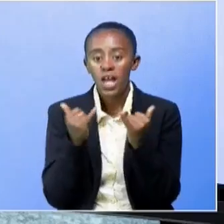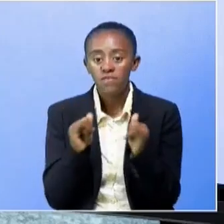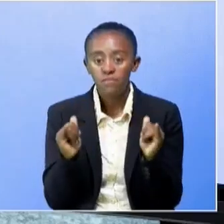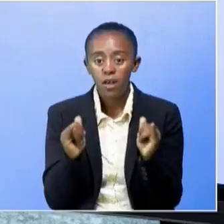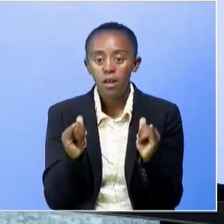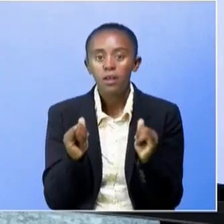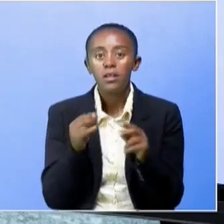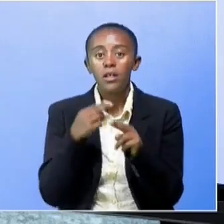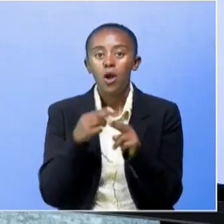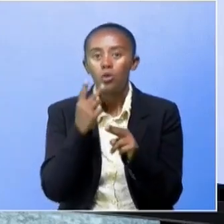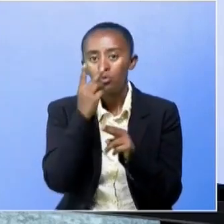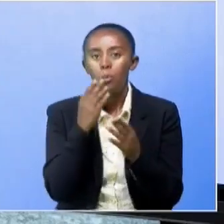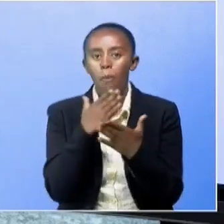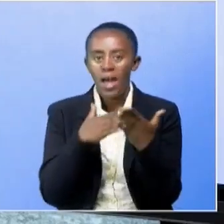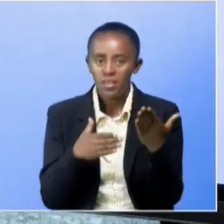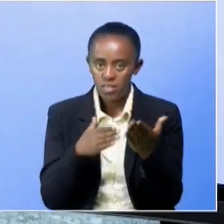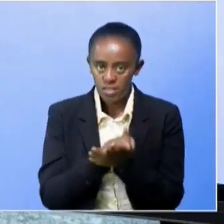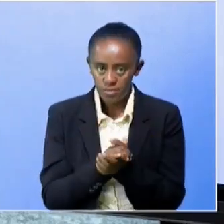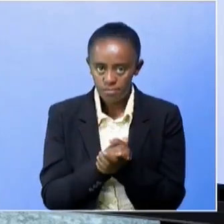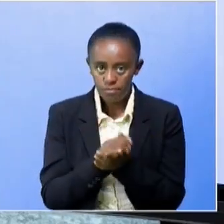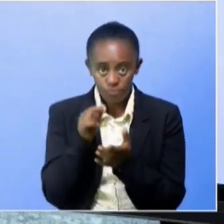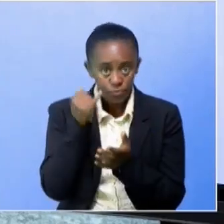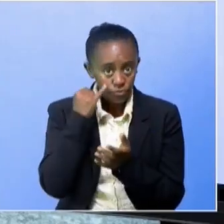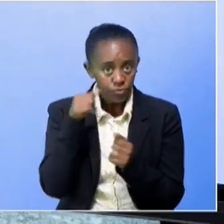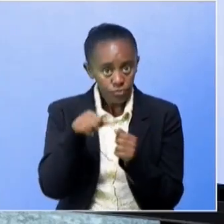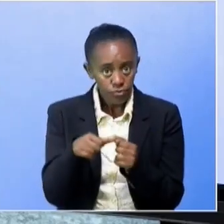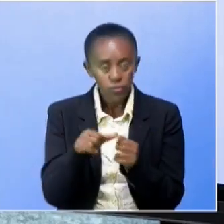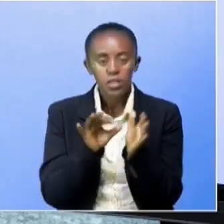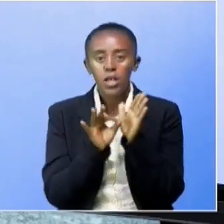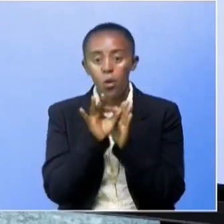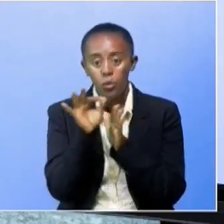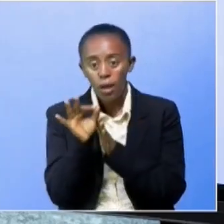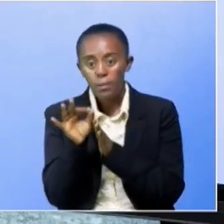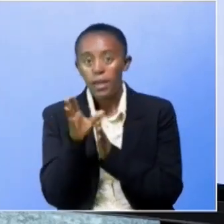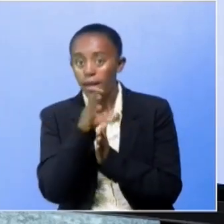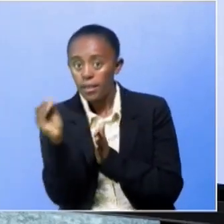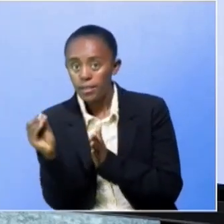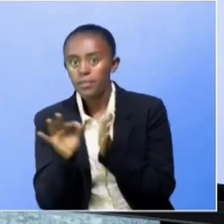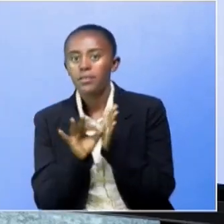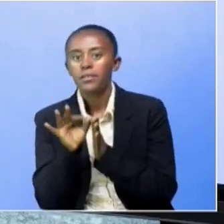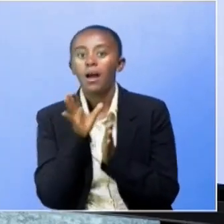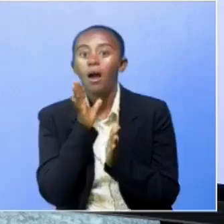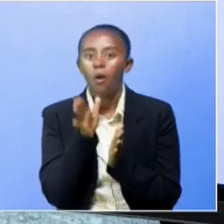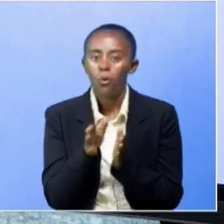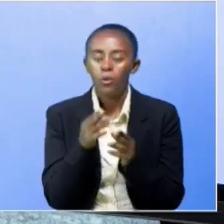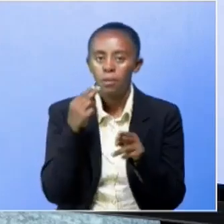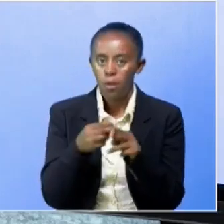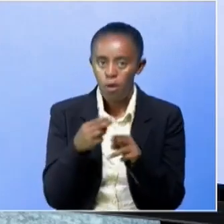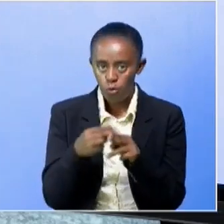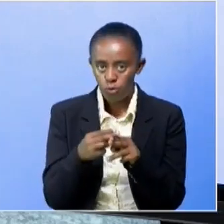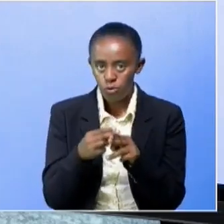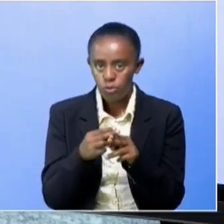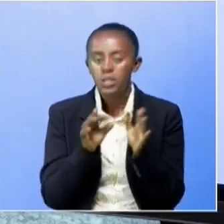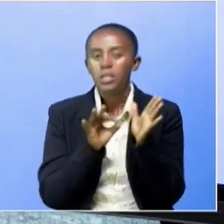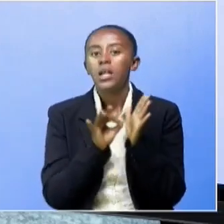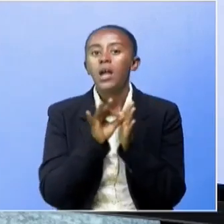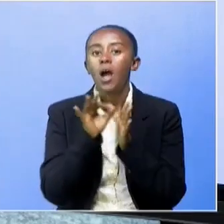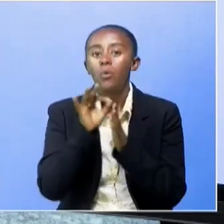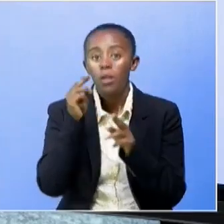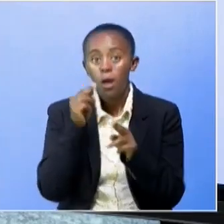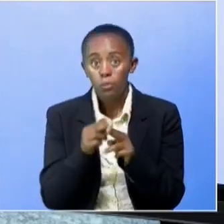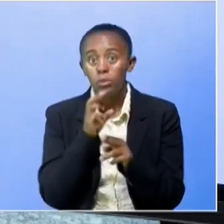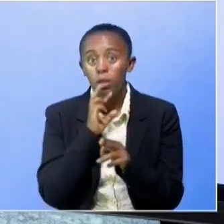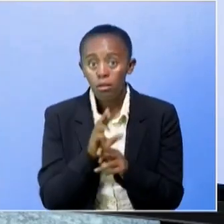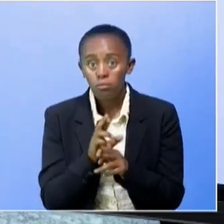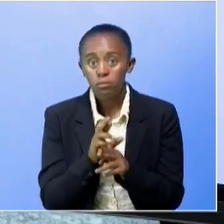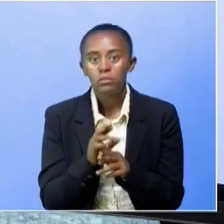nouns into two parts, if you remember, countable and uncountable nouns. Countable nouns are